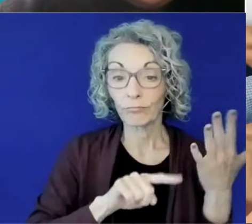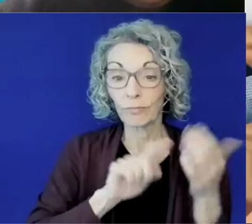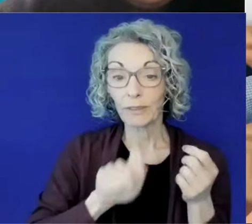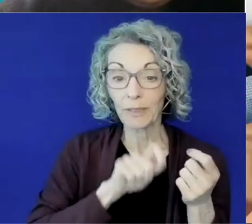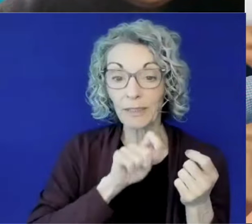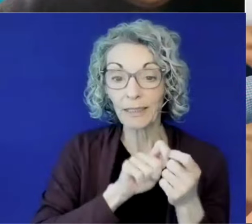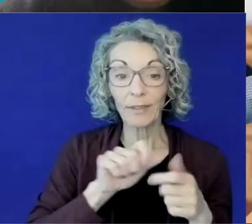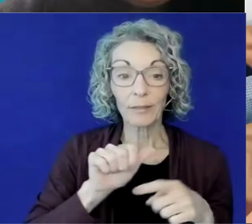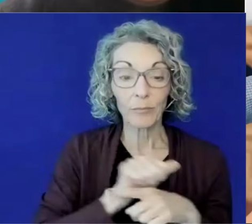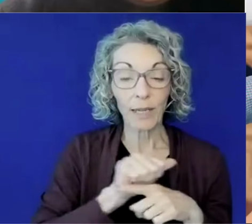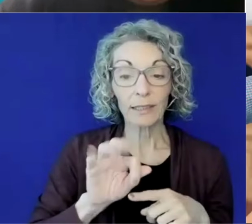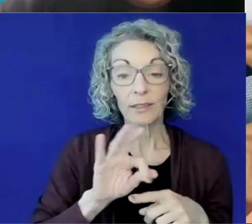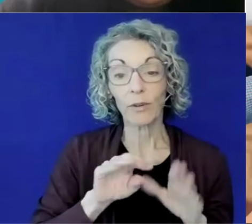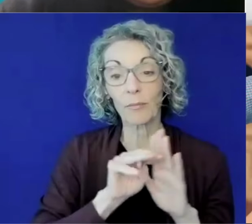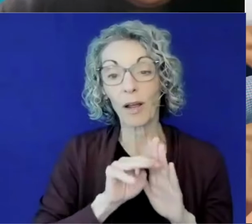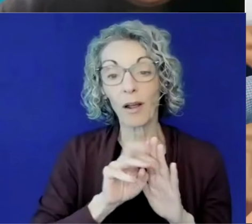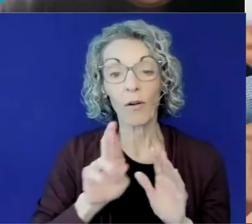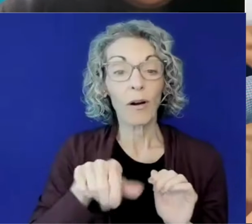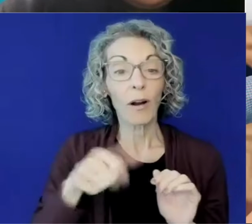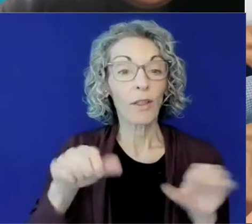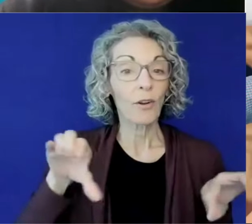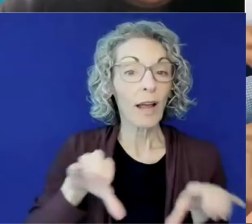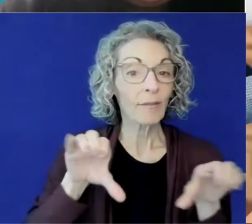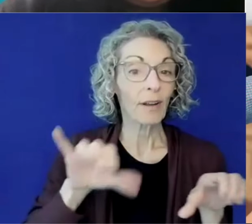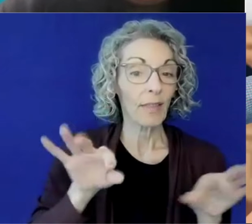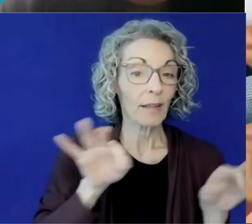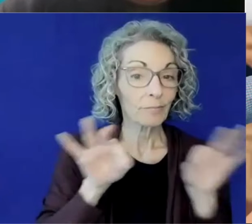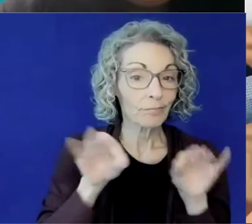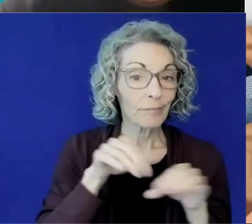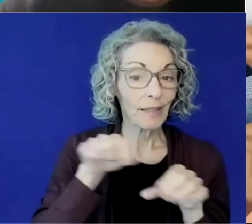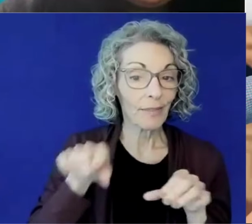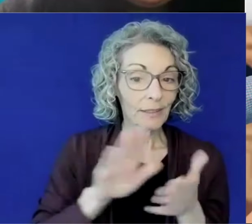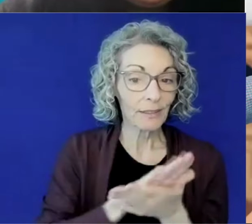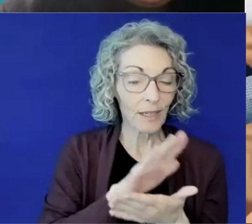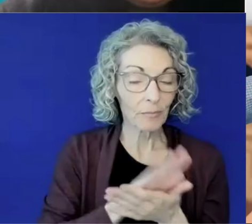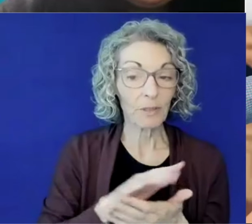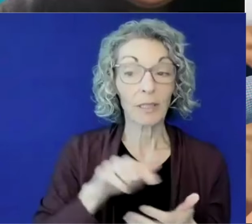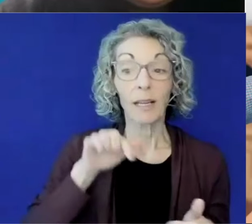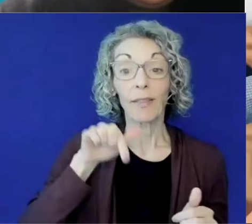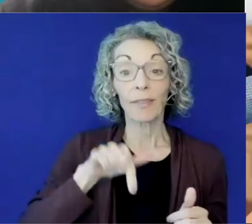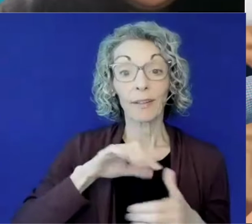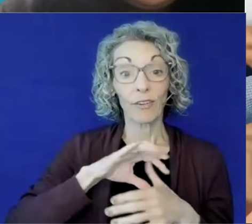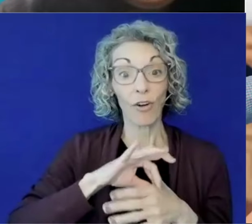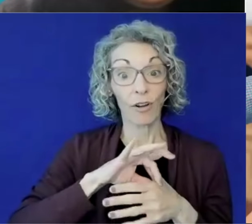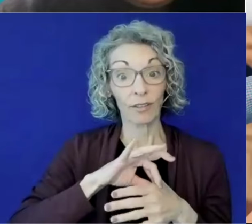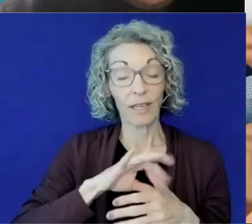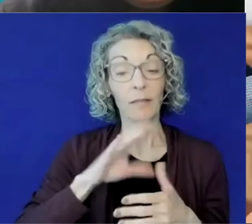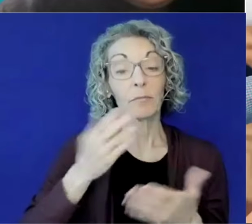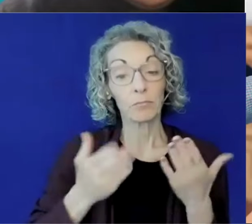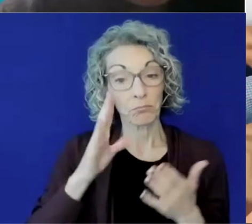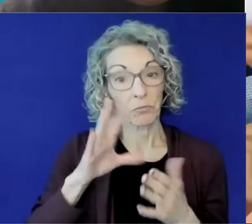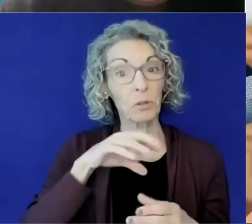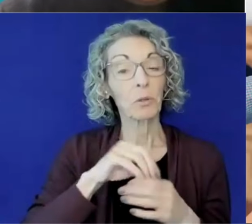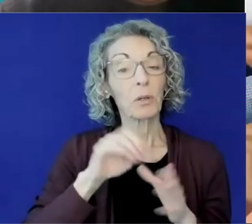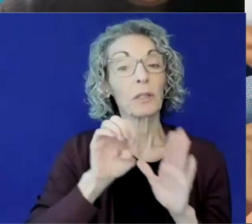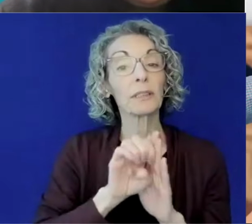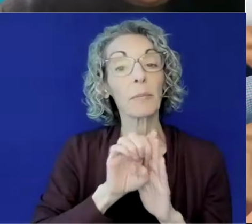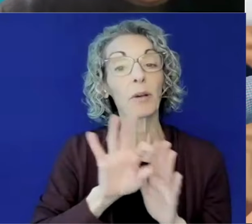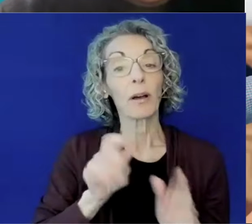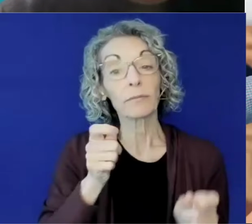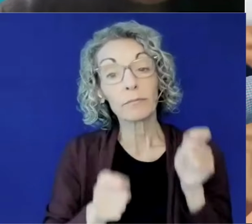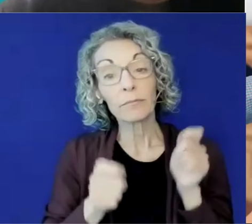other activities described or discussed in this document. The contents of this webinar may contain examples of,